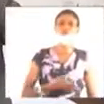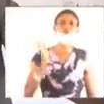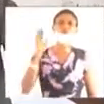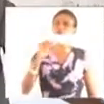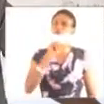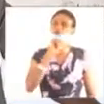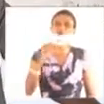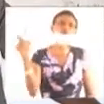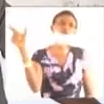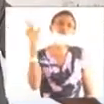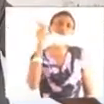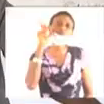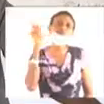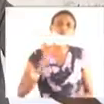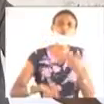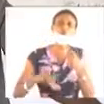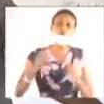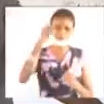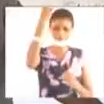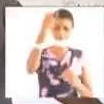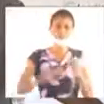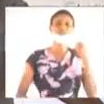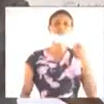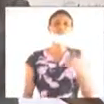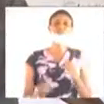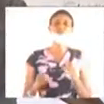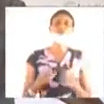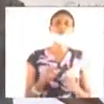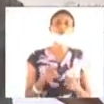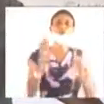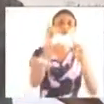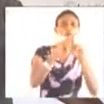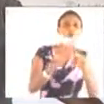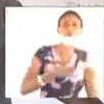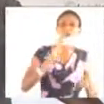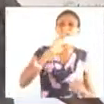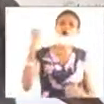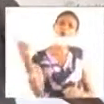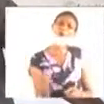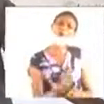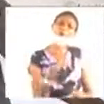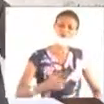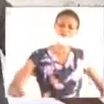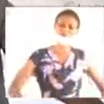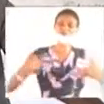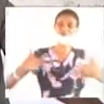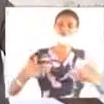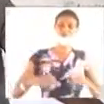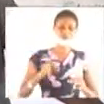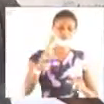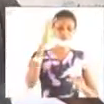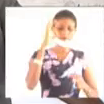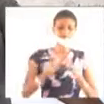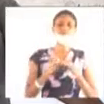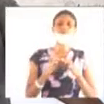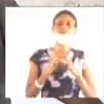Very aggressive. What you will tell, if you want to tell them before you even mention it,